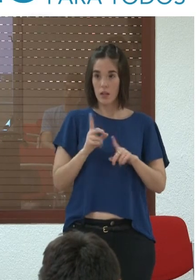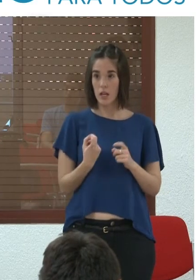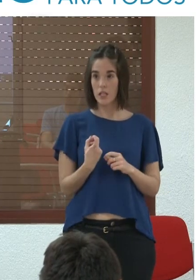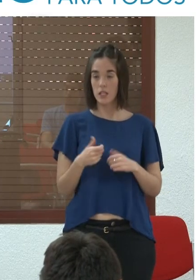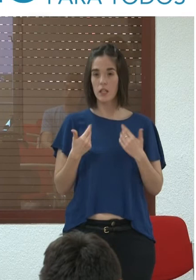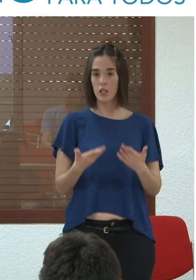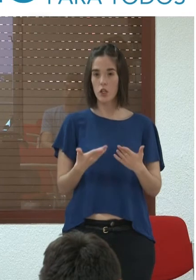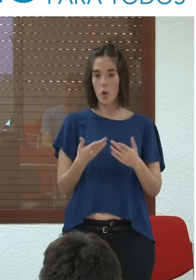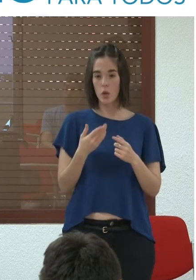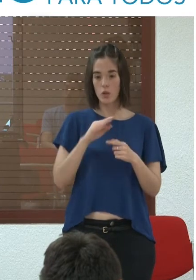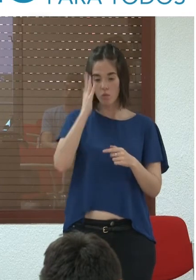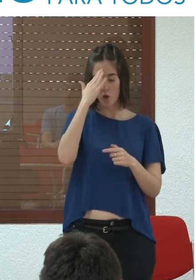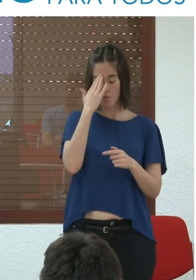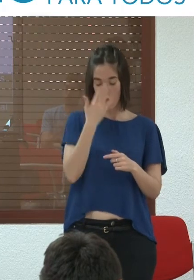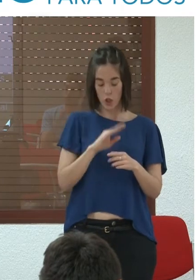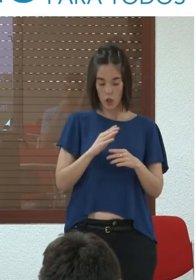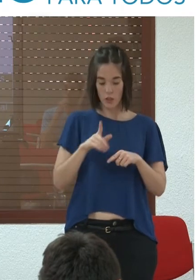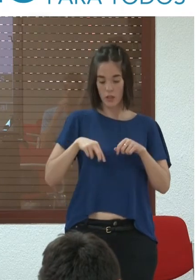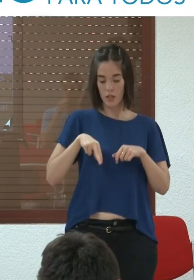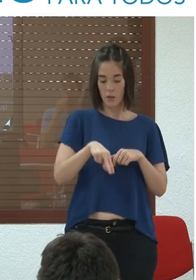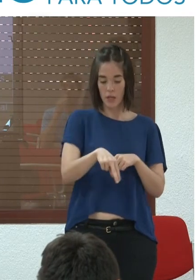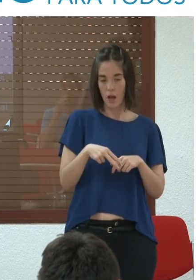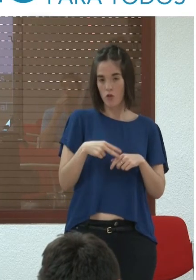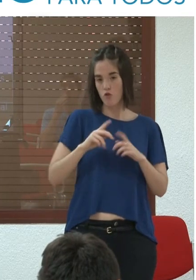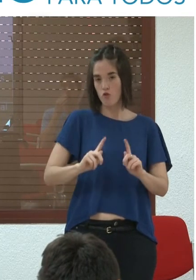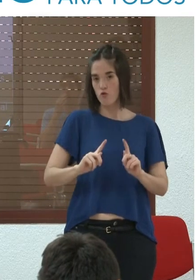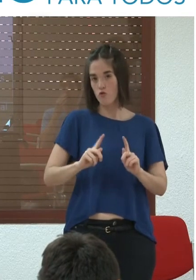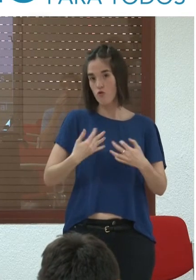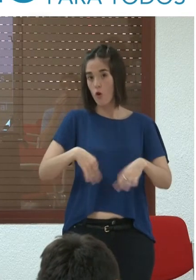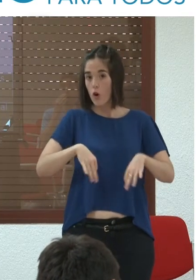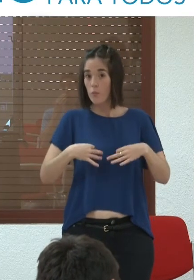as they should done, and these normalized gait